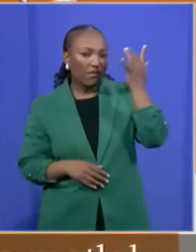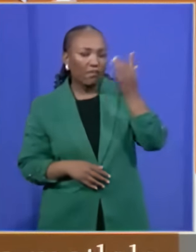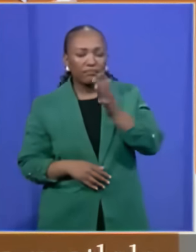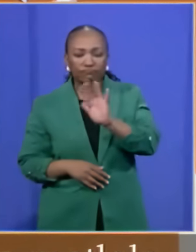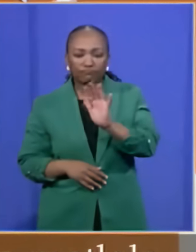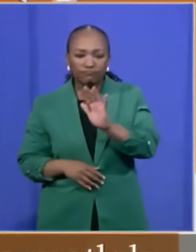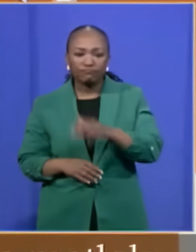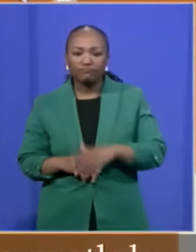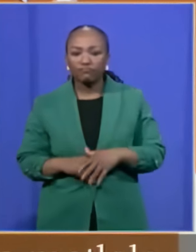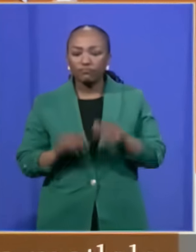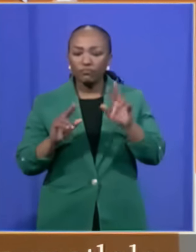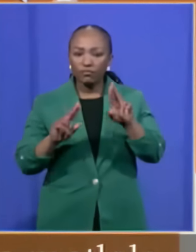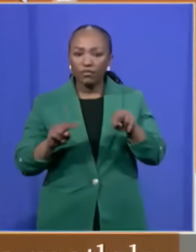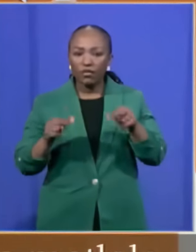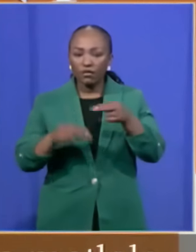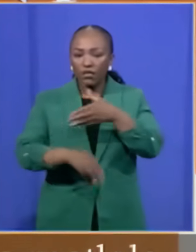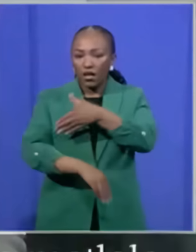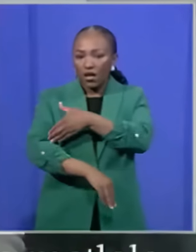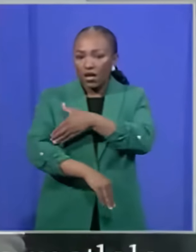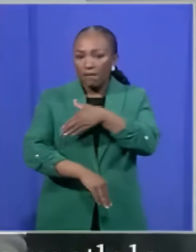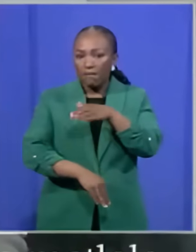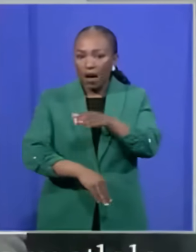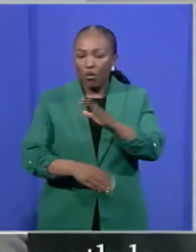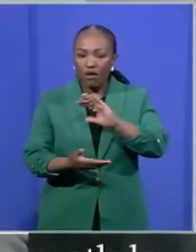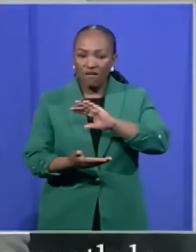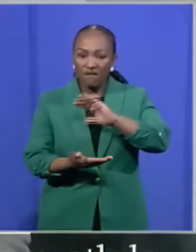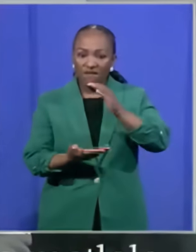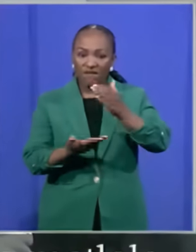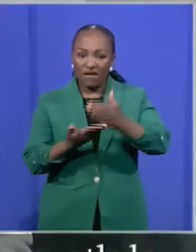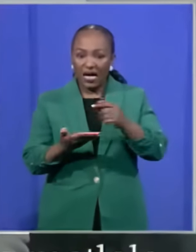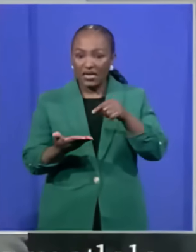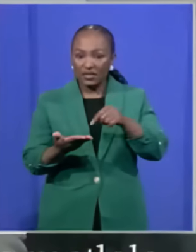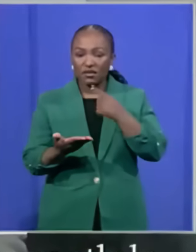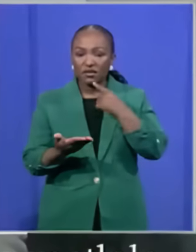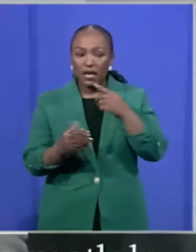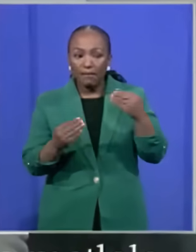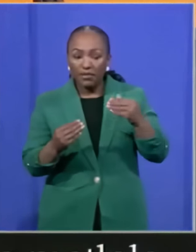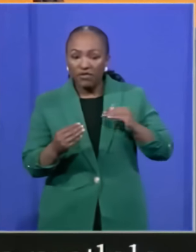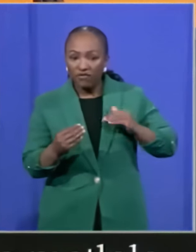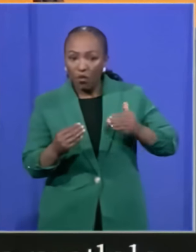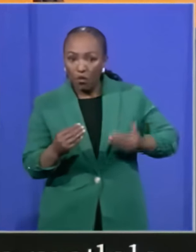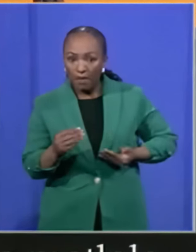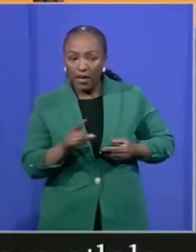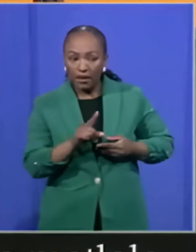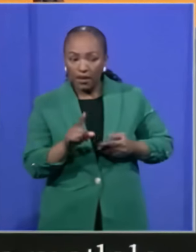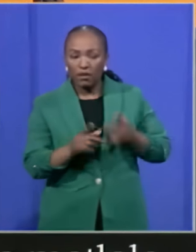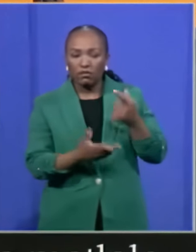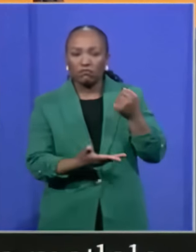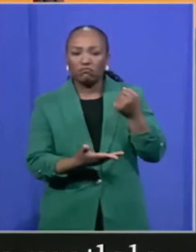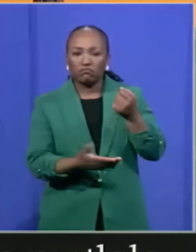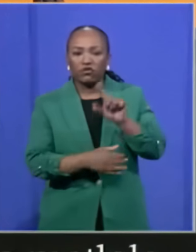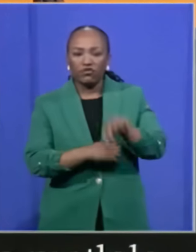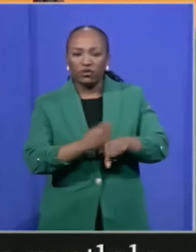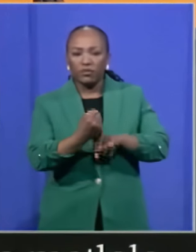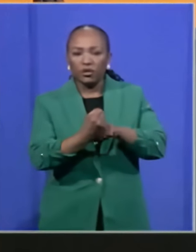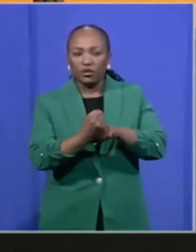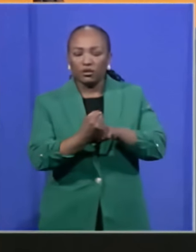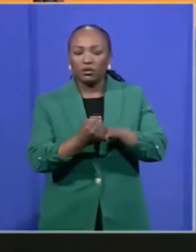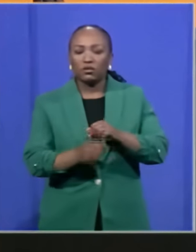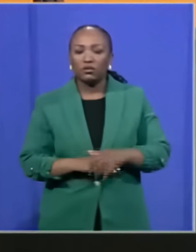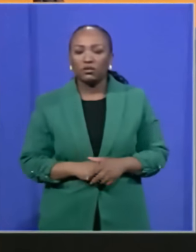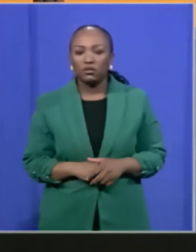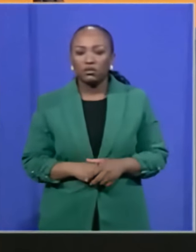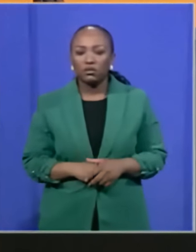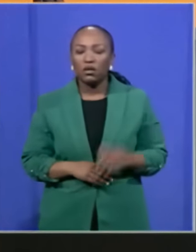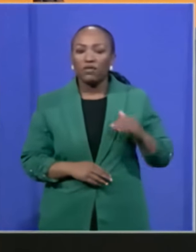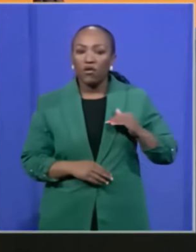National Empowerment Fund ya re inetse thata mo go thuseng dikgwebo tse di tsamaisiwang ke basadi. Ha re adima basadi tšhelete